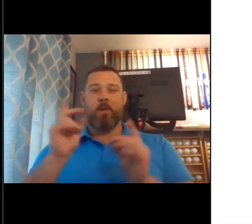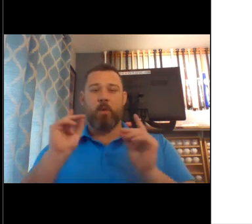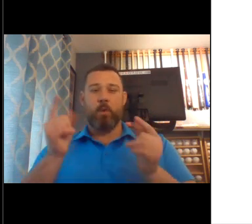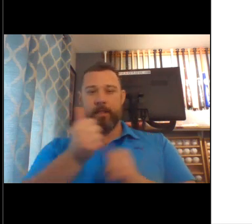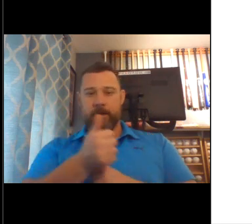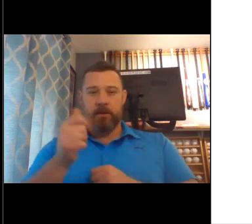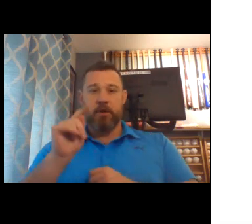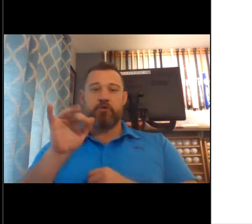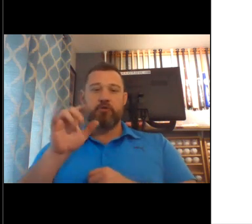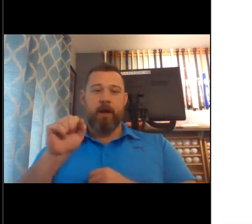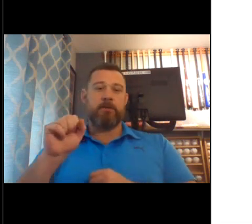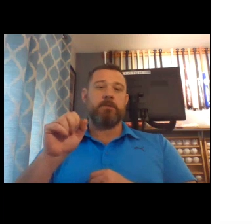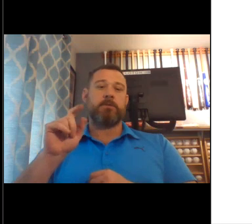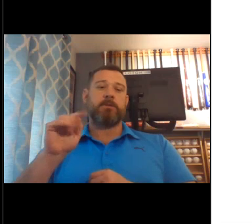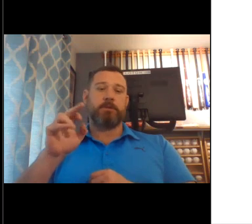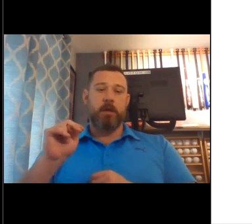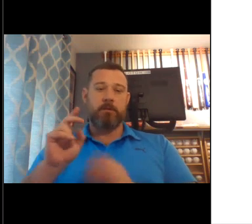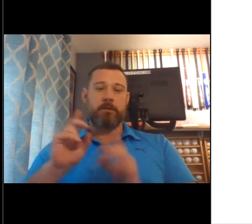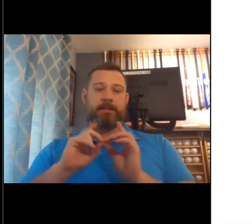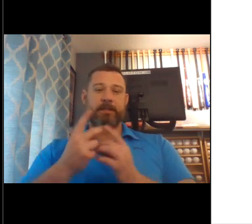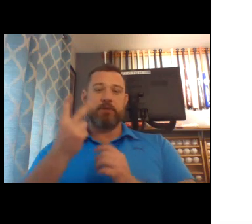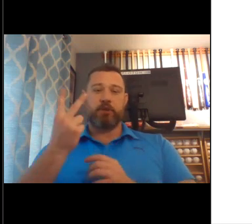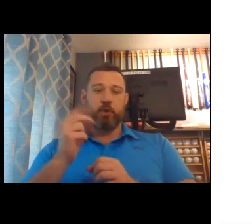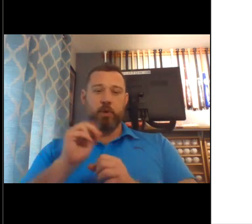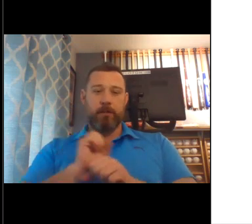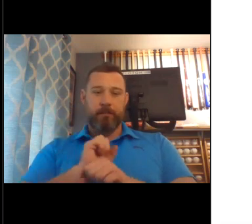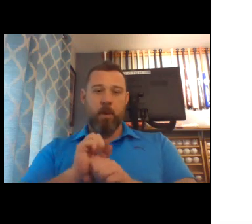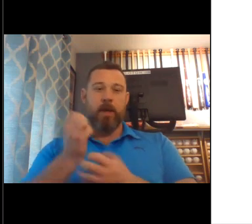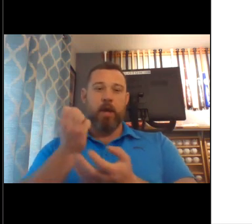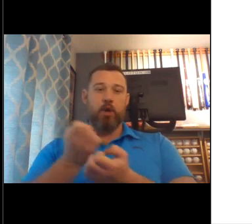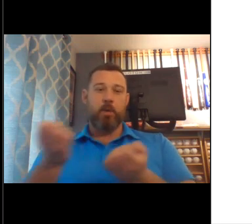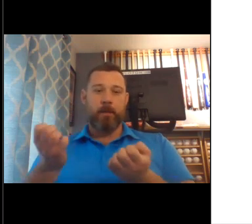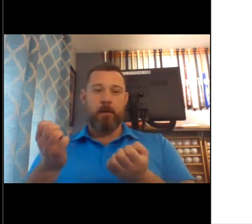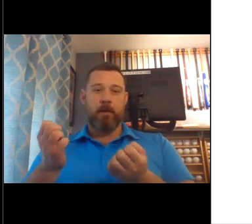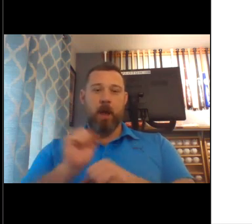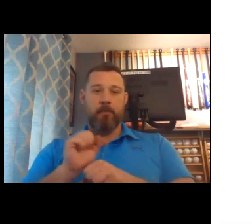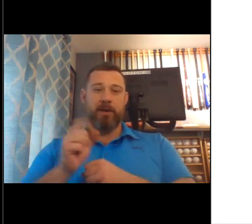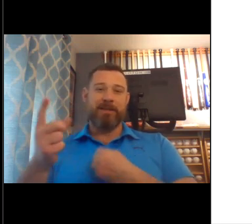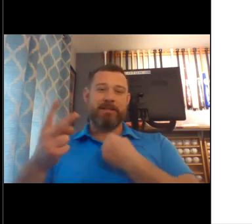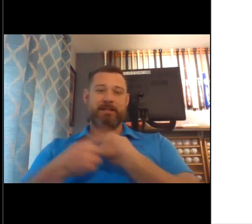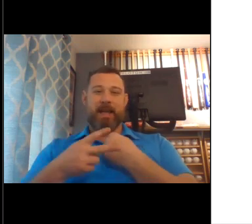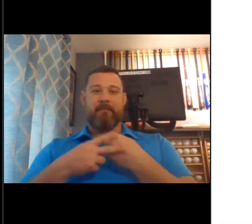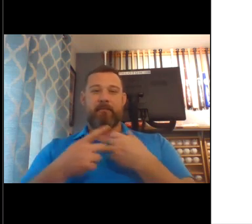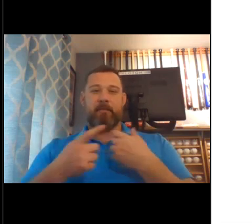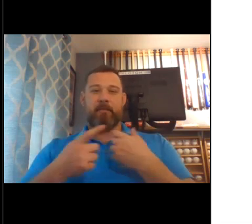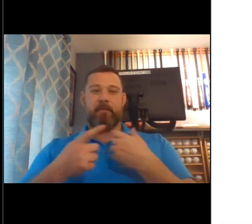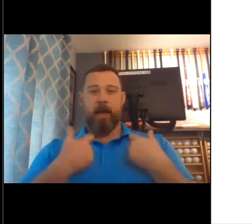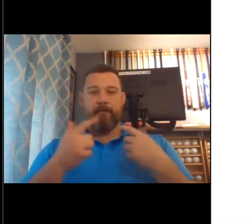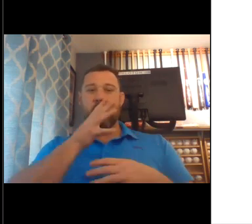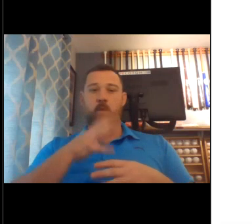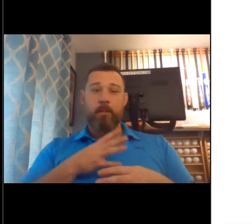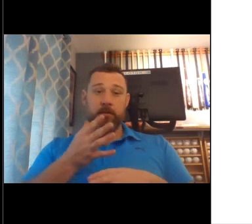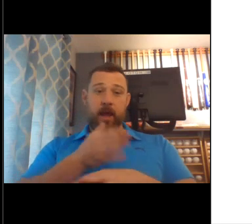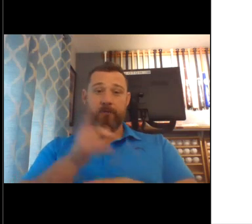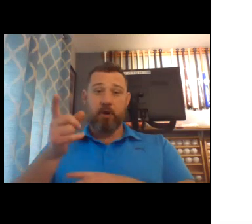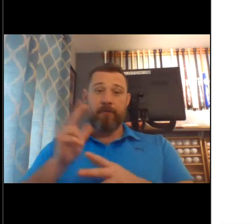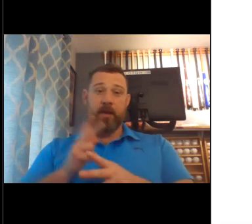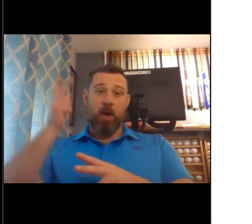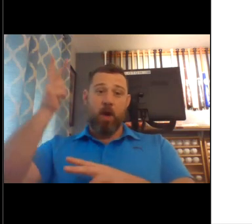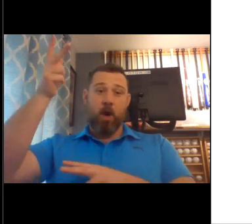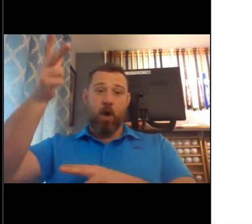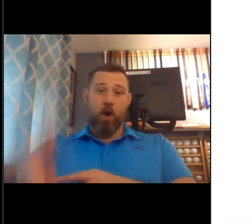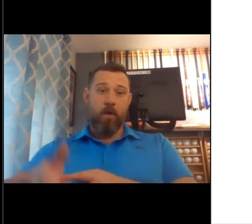one. Travis Sutton is a District 2 employee and equipment operator. He saved the life of a woman after her vehicle went over a